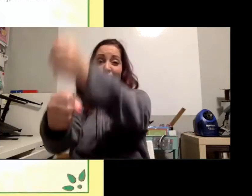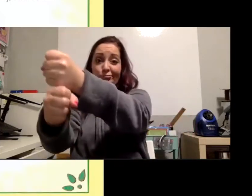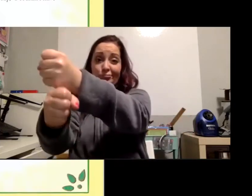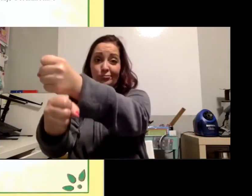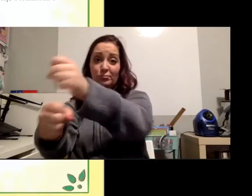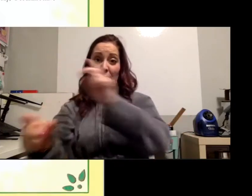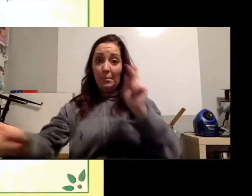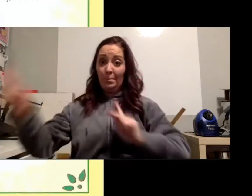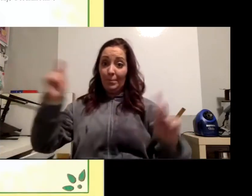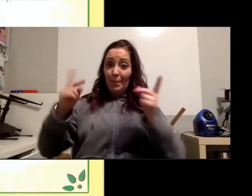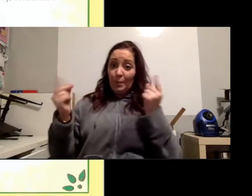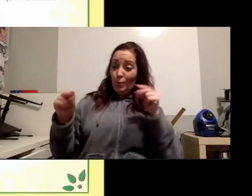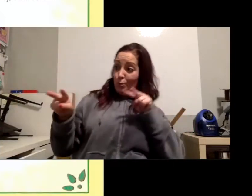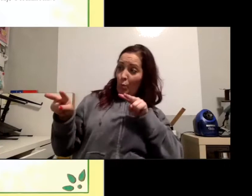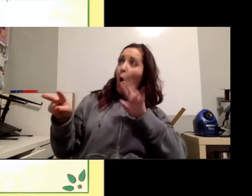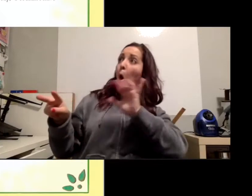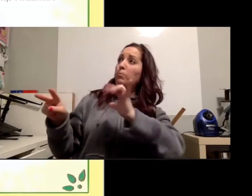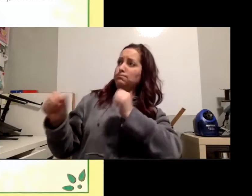they kept off.